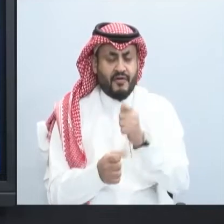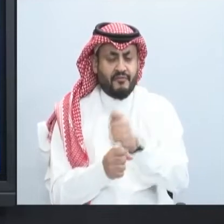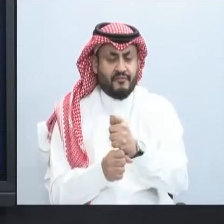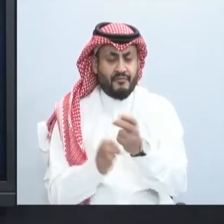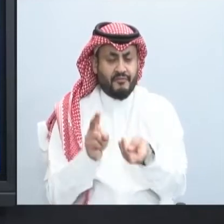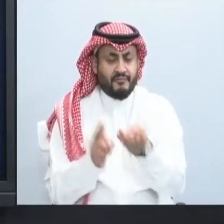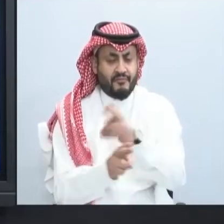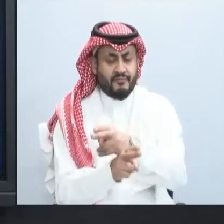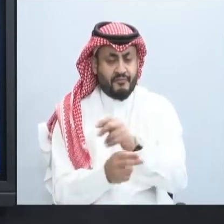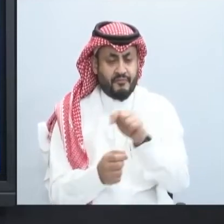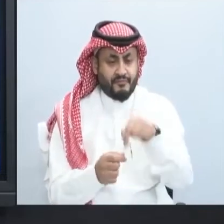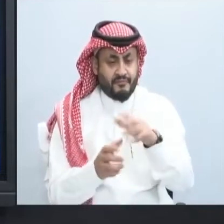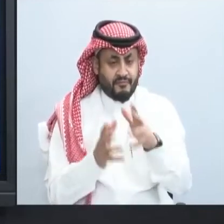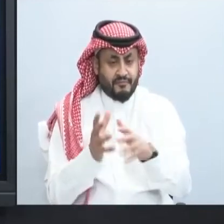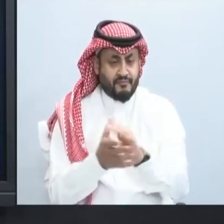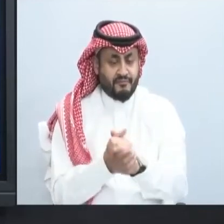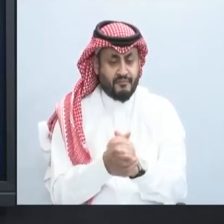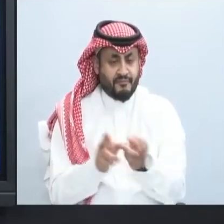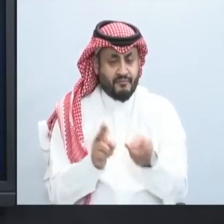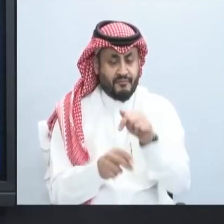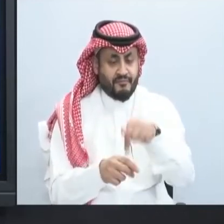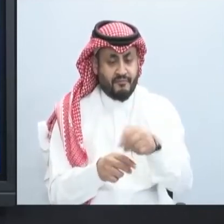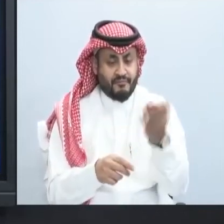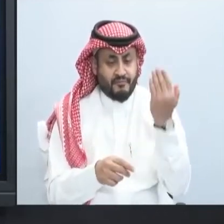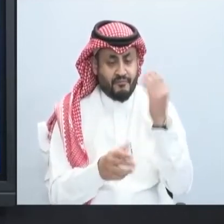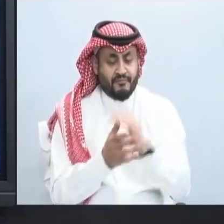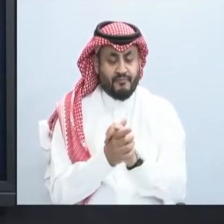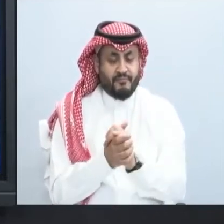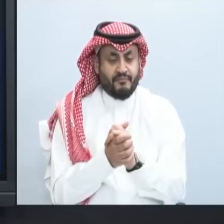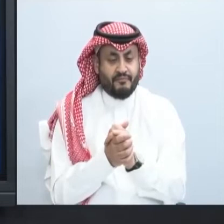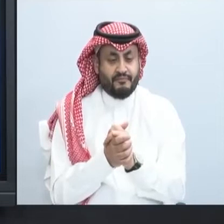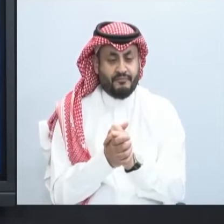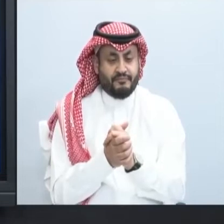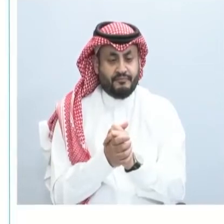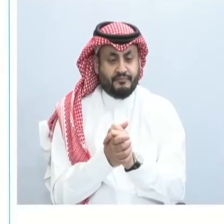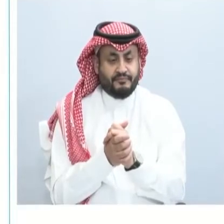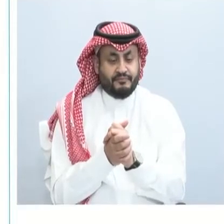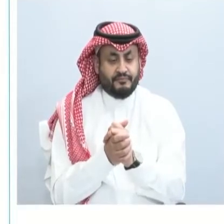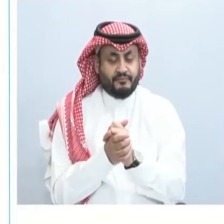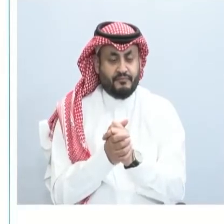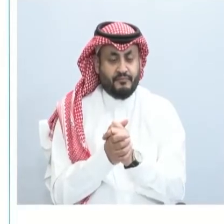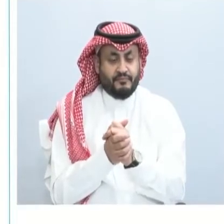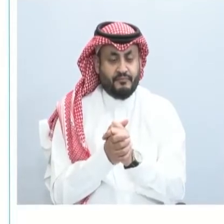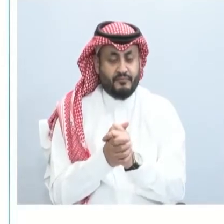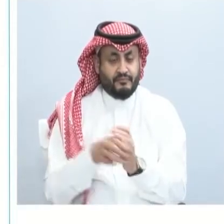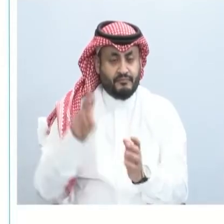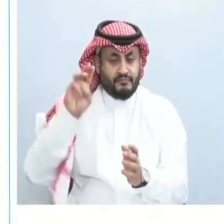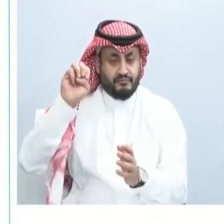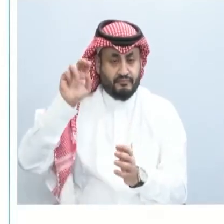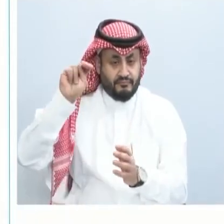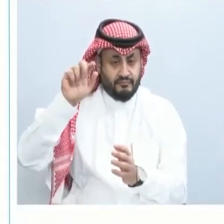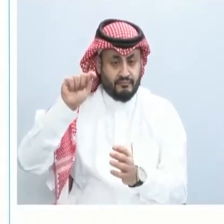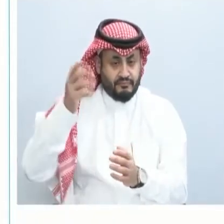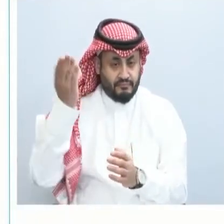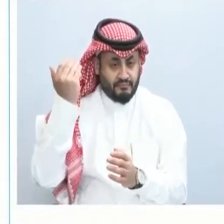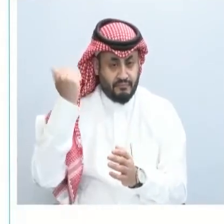that we will use in the past and in the present. For example, if we are using went in the